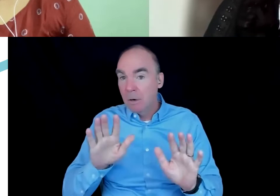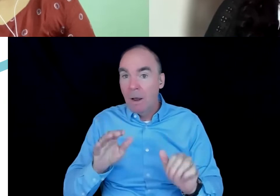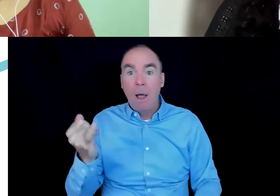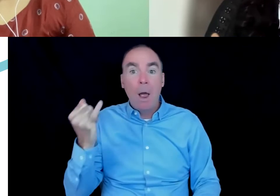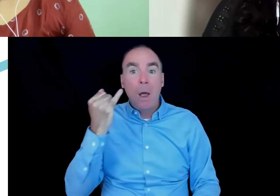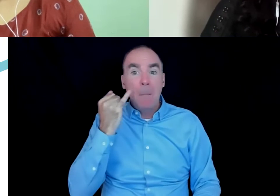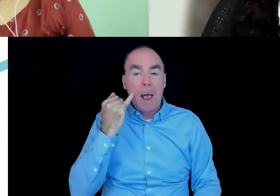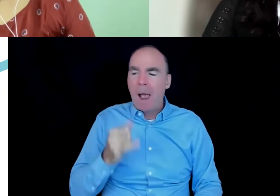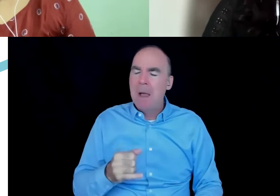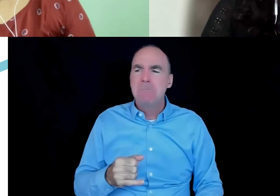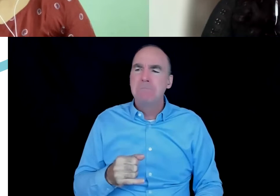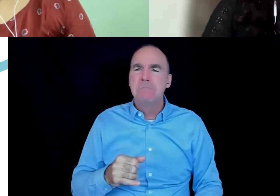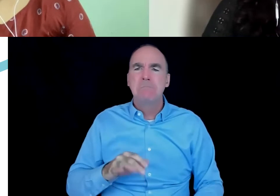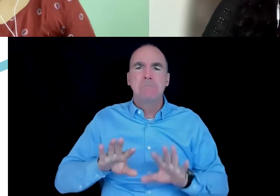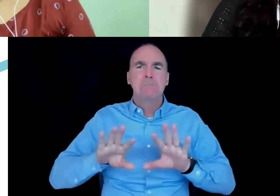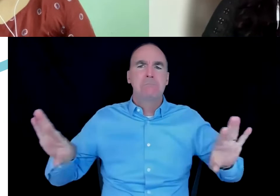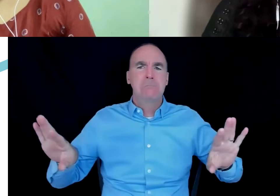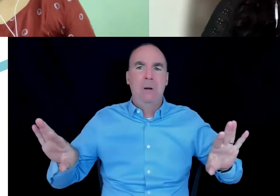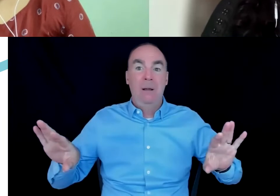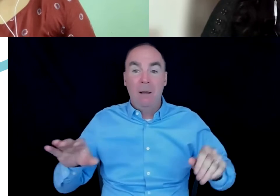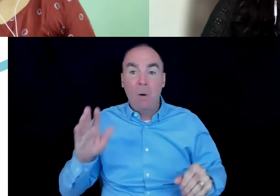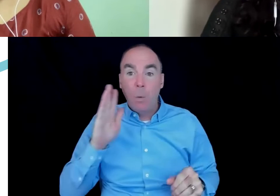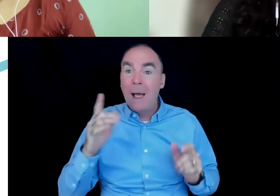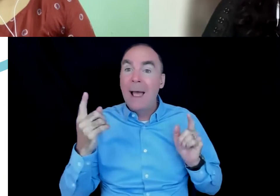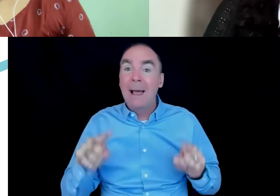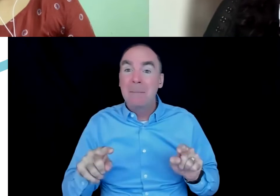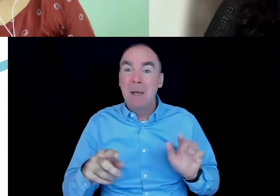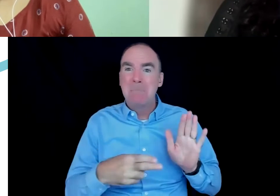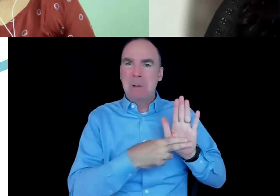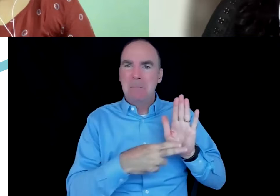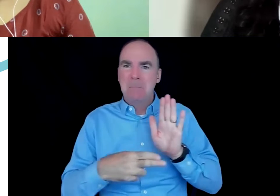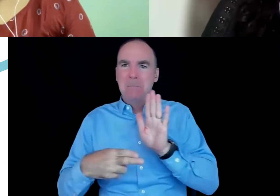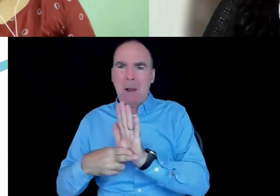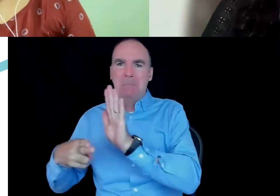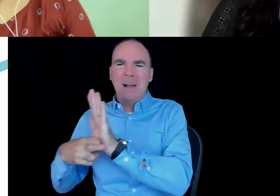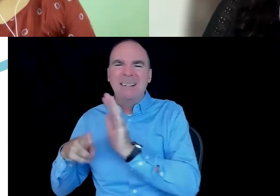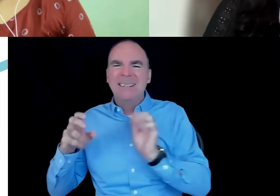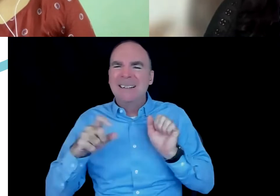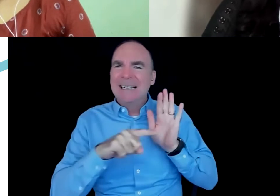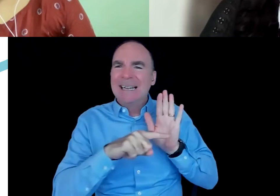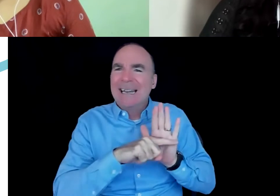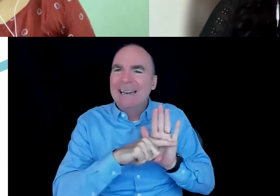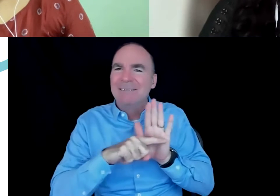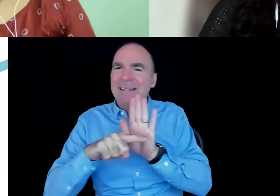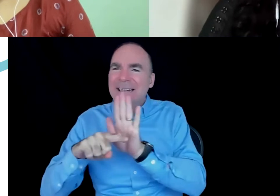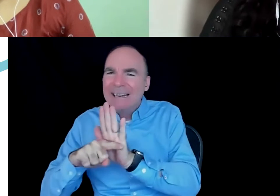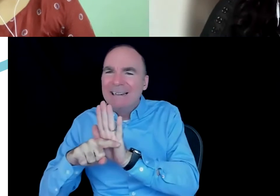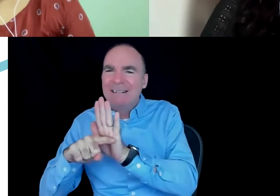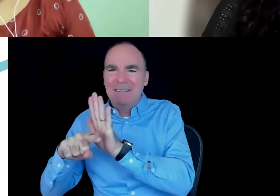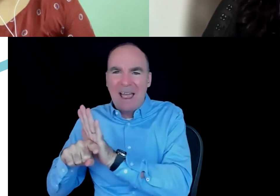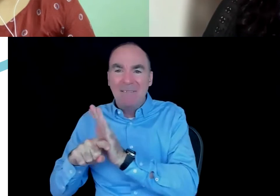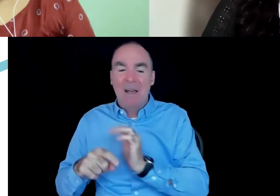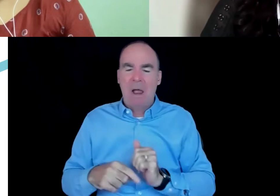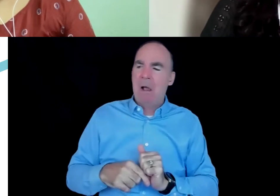can see the impacts of these negative stereotypes, and more specifically, these intersecting systems of oppression